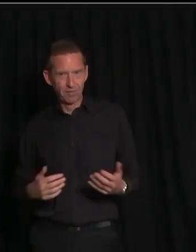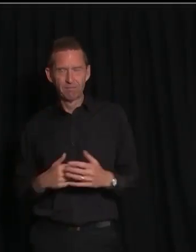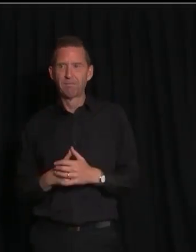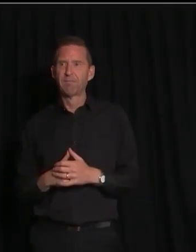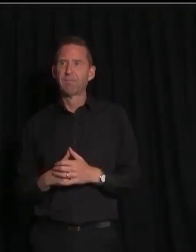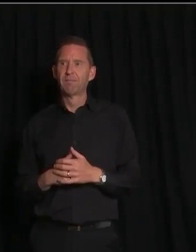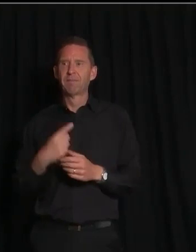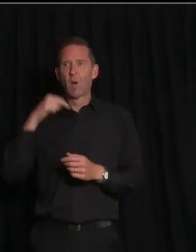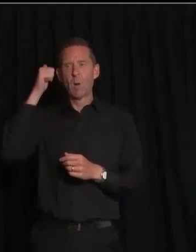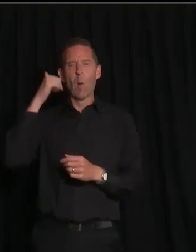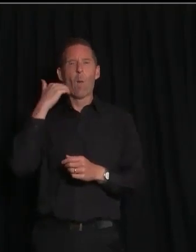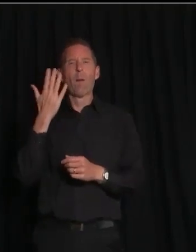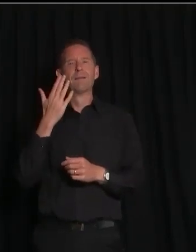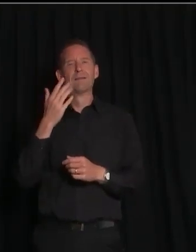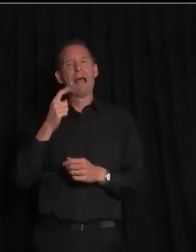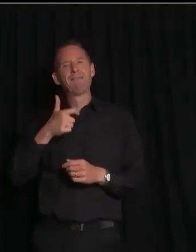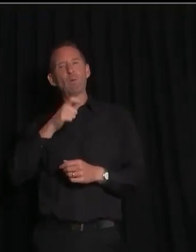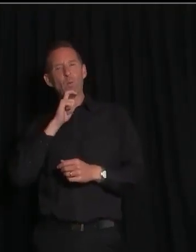it's a difficult time